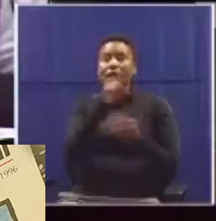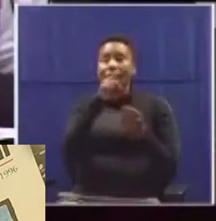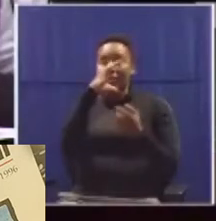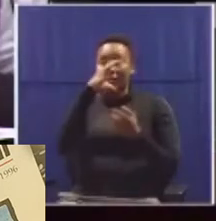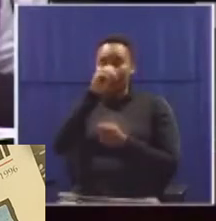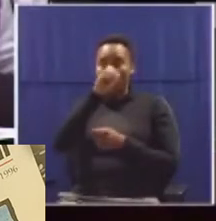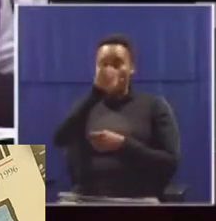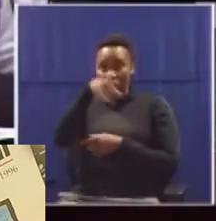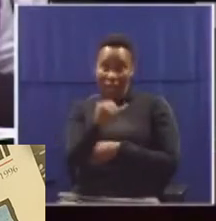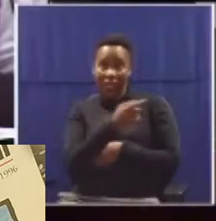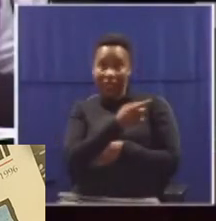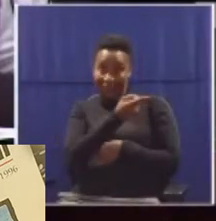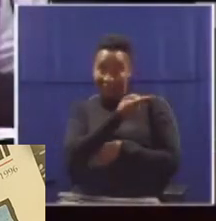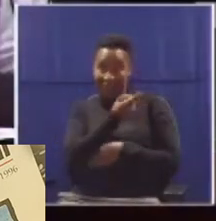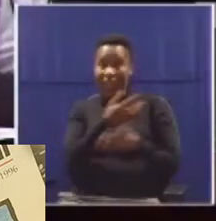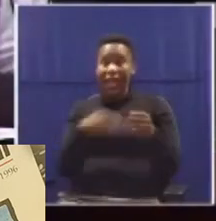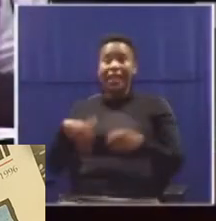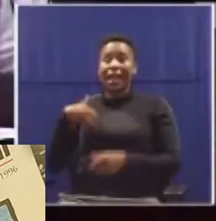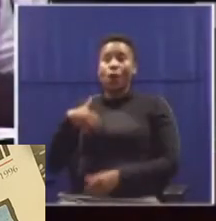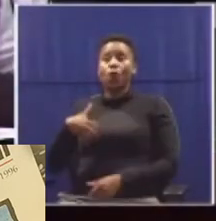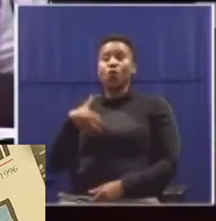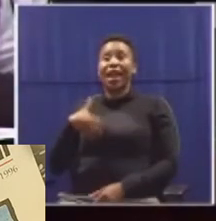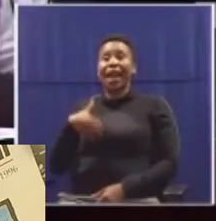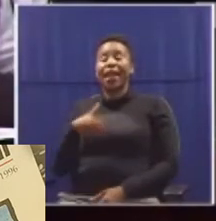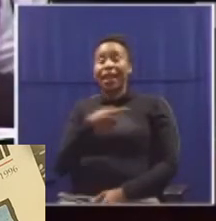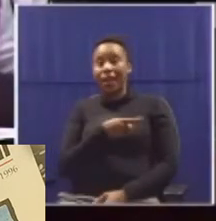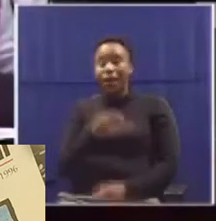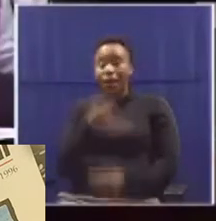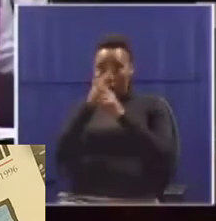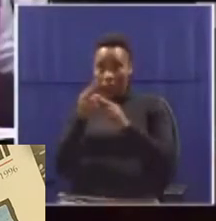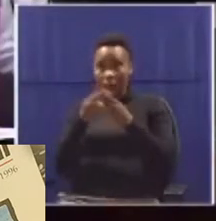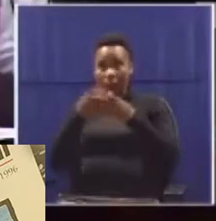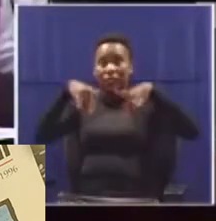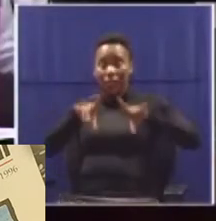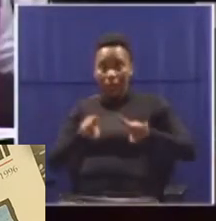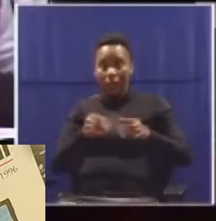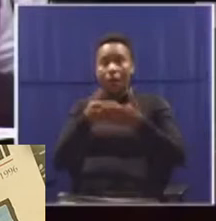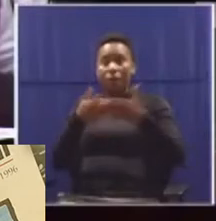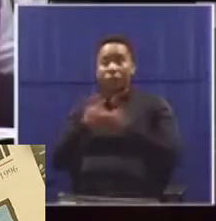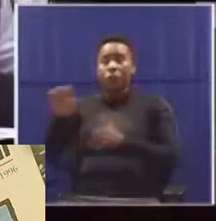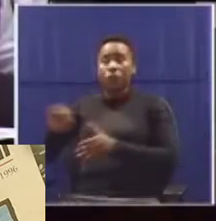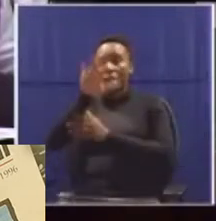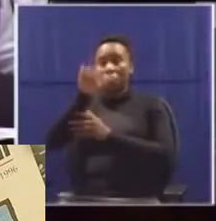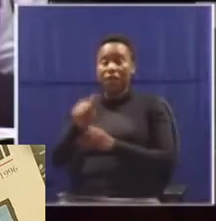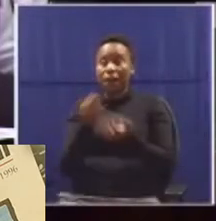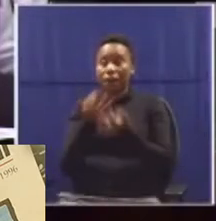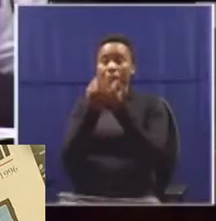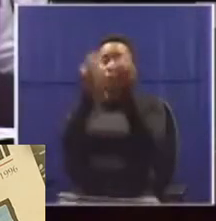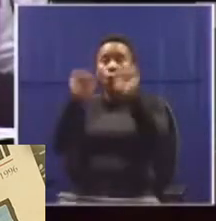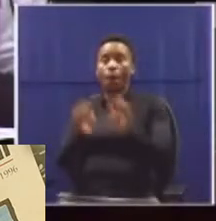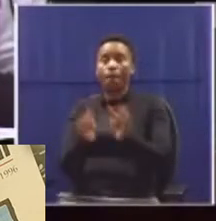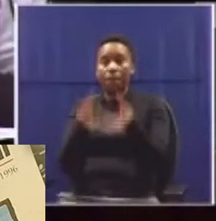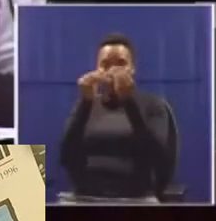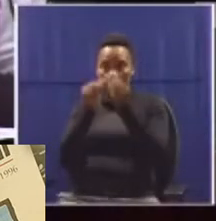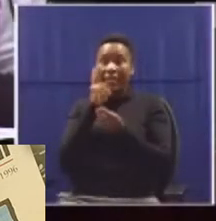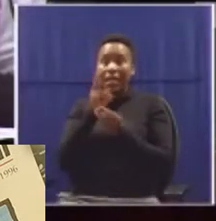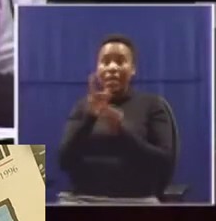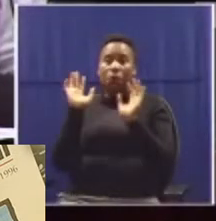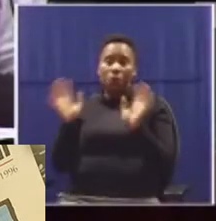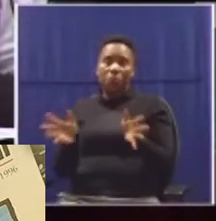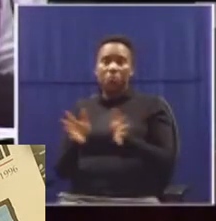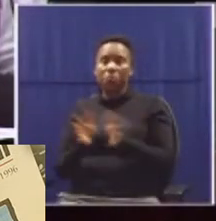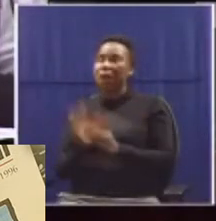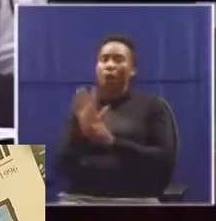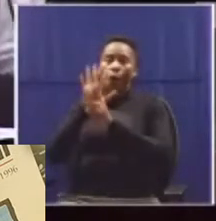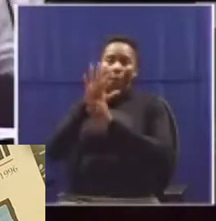honorable house chairperson before South Africa gained her Freedom we saw not only oppression but